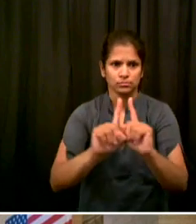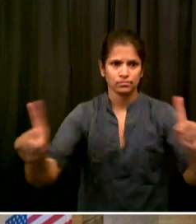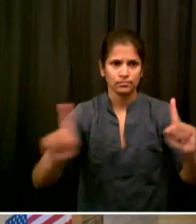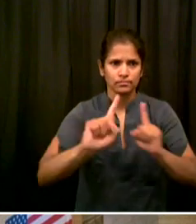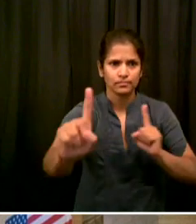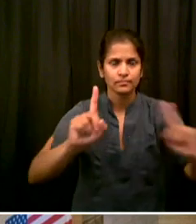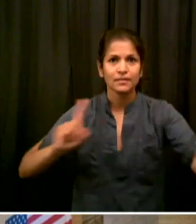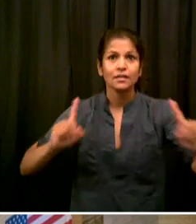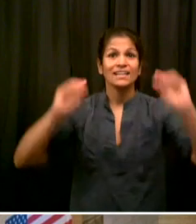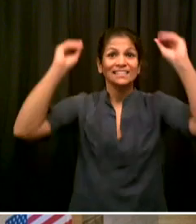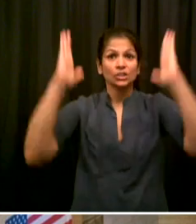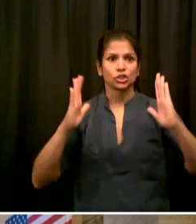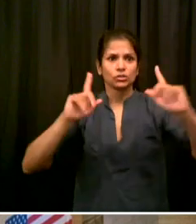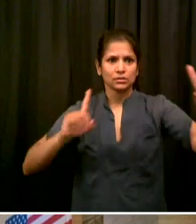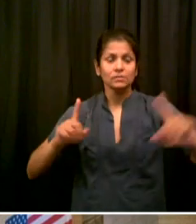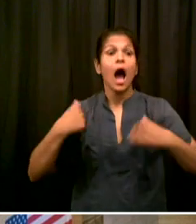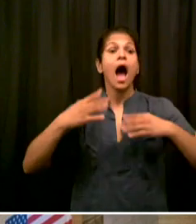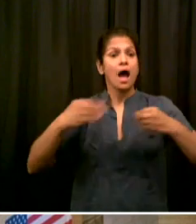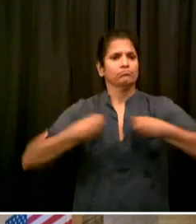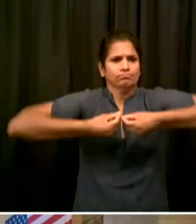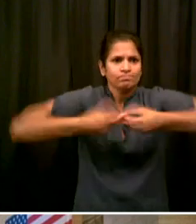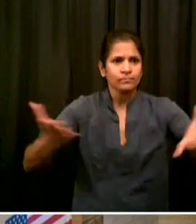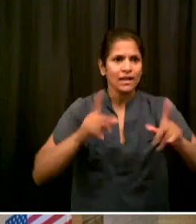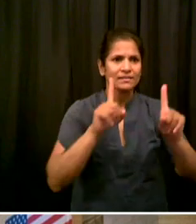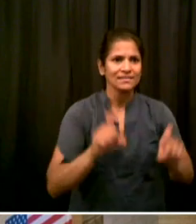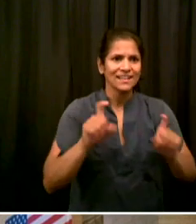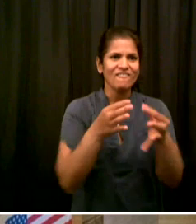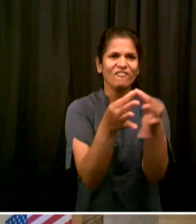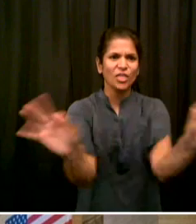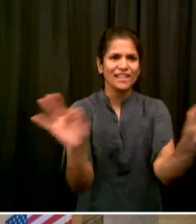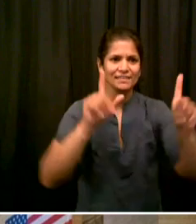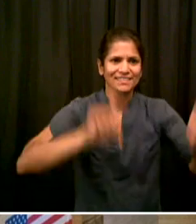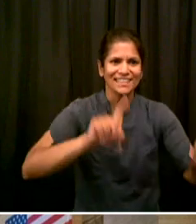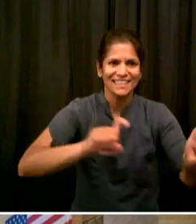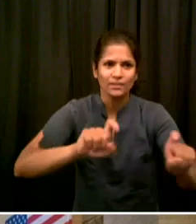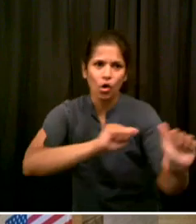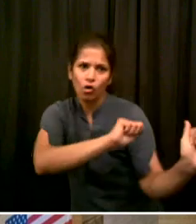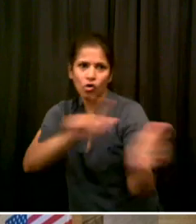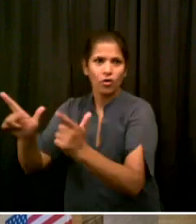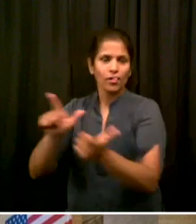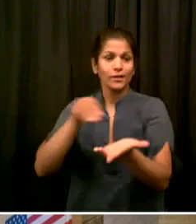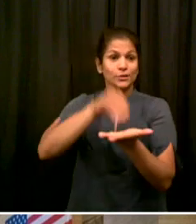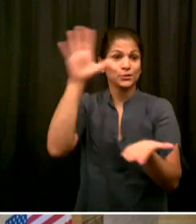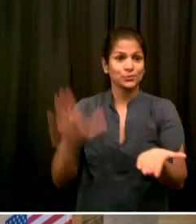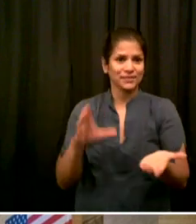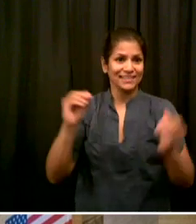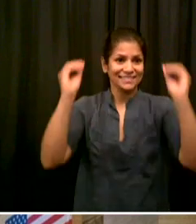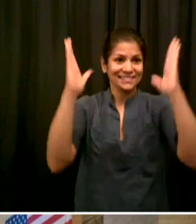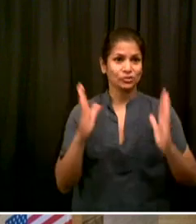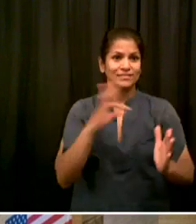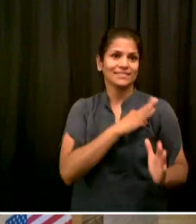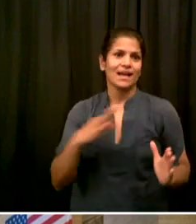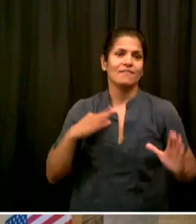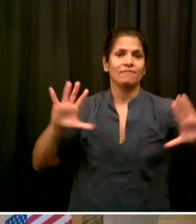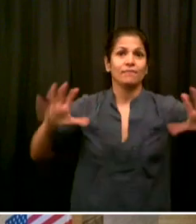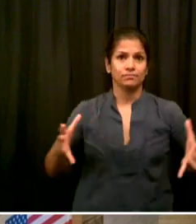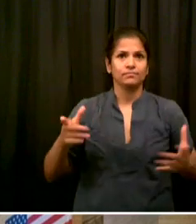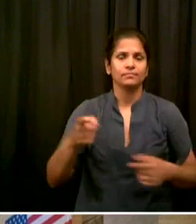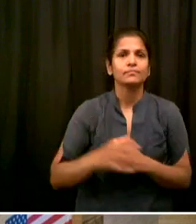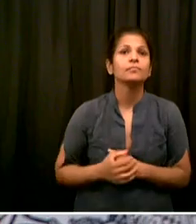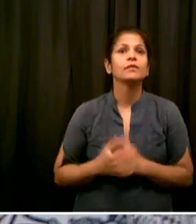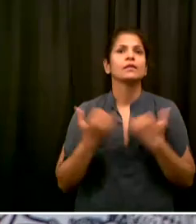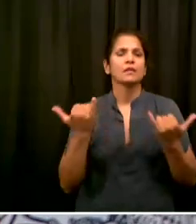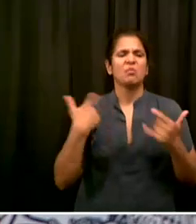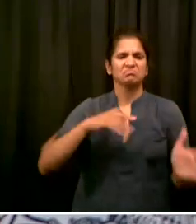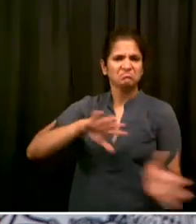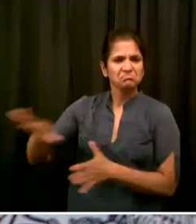something real interesting, and it's going to be a little curveball. If you know me and how I feel about the sport I